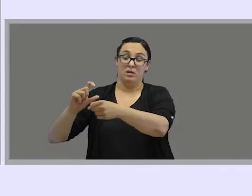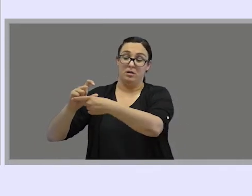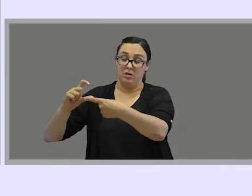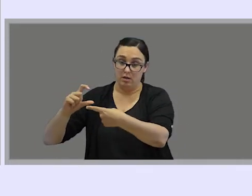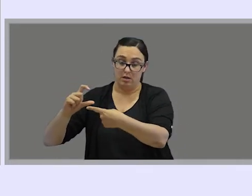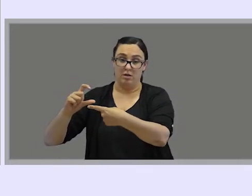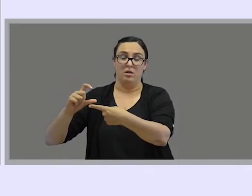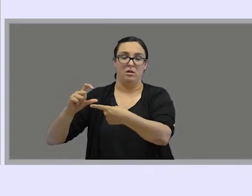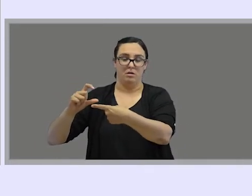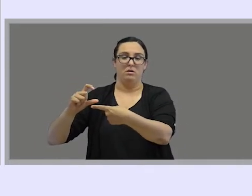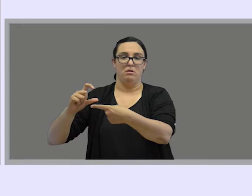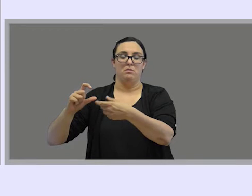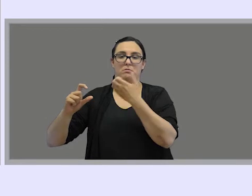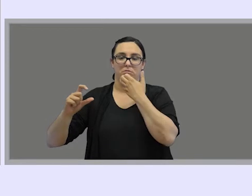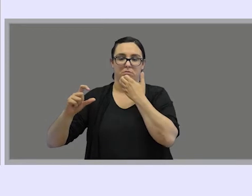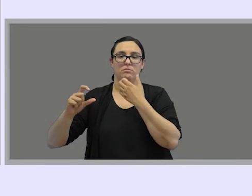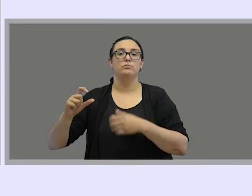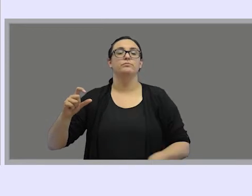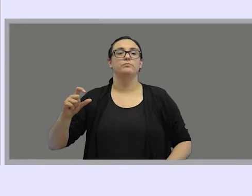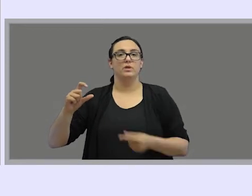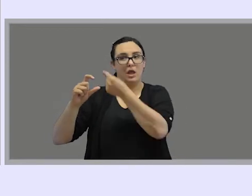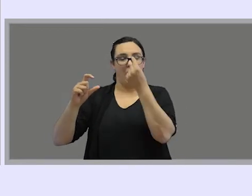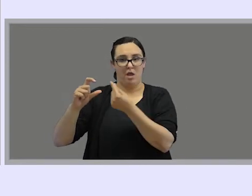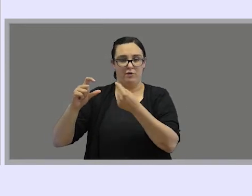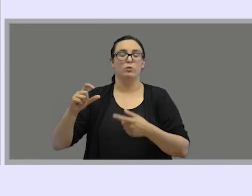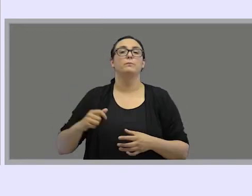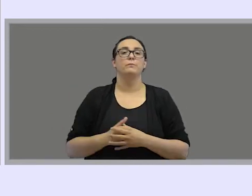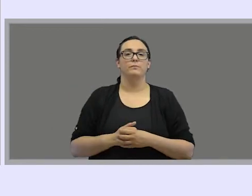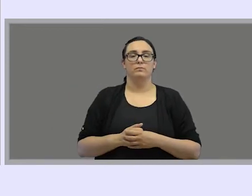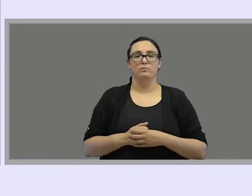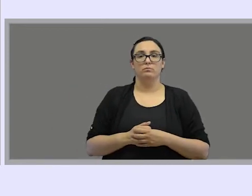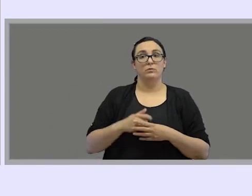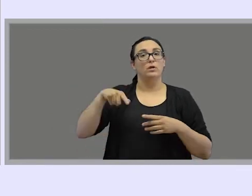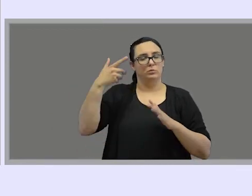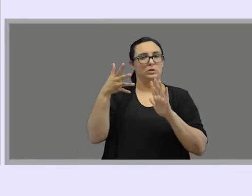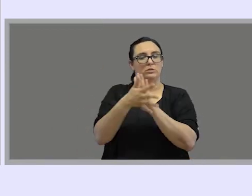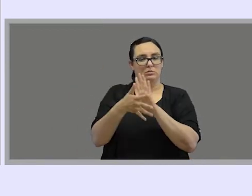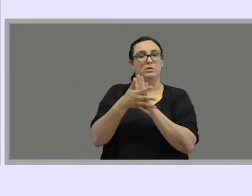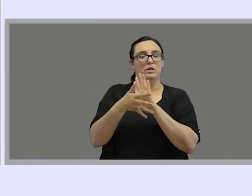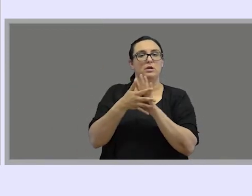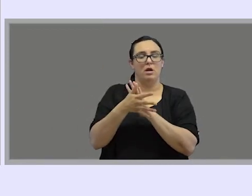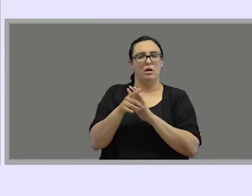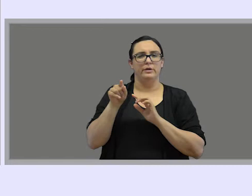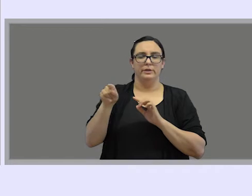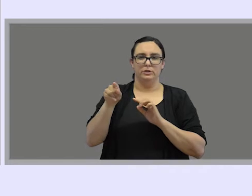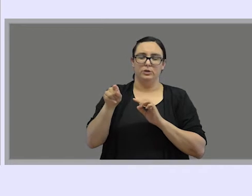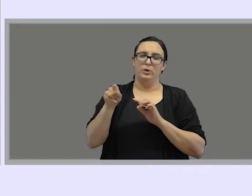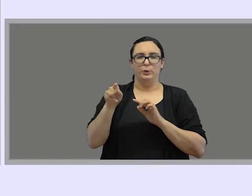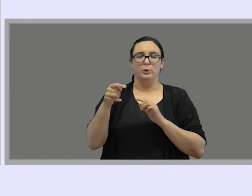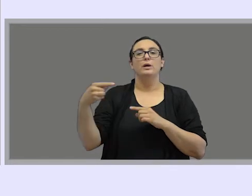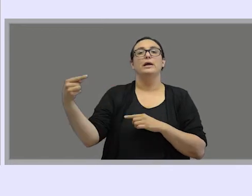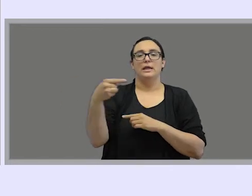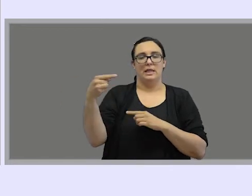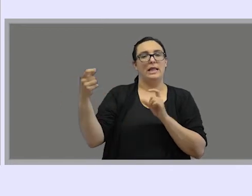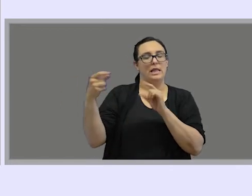with some of the digital on-screen graphics. As we will talk later on in this section, this could be regarded